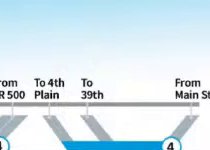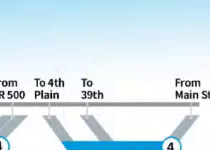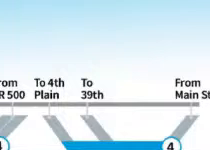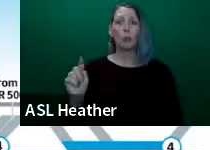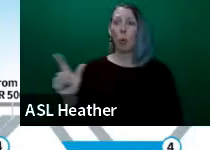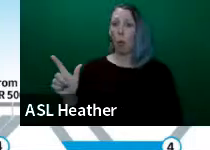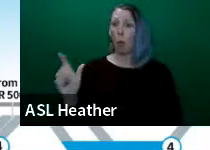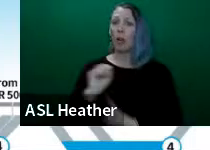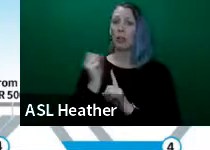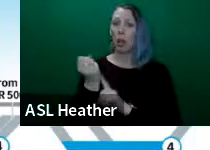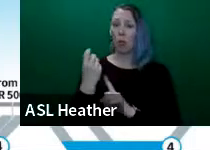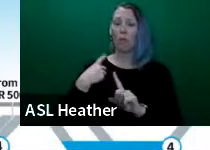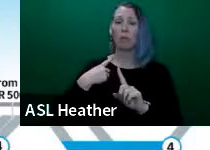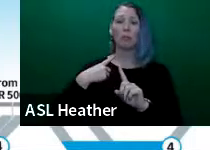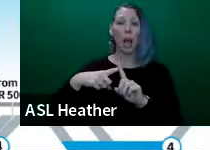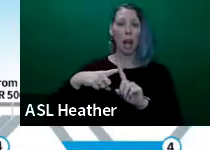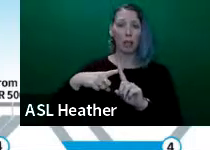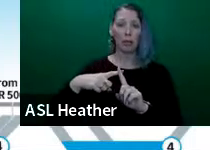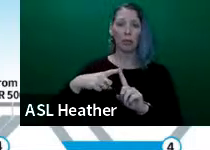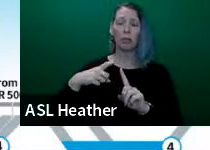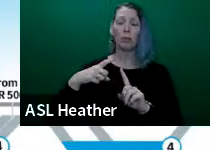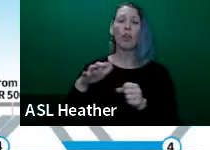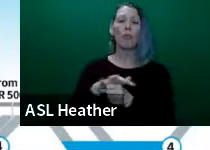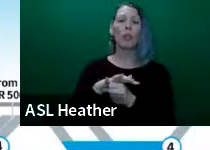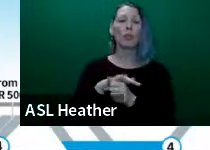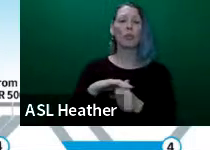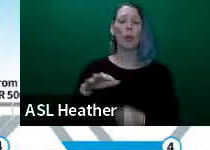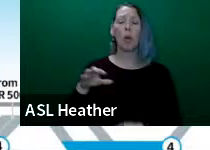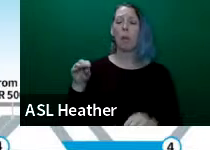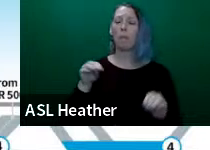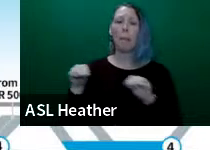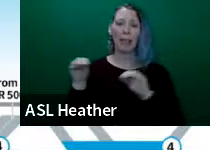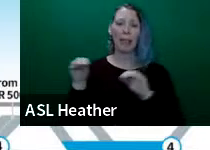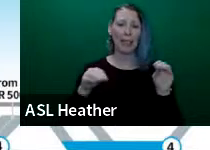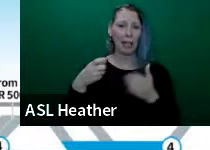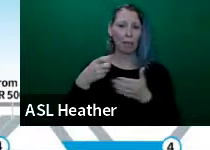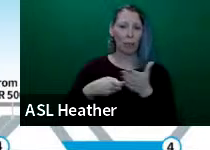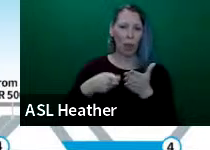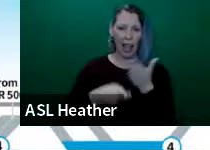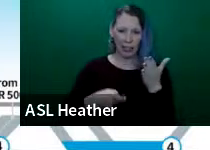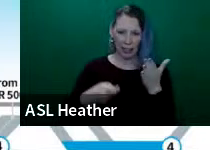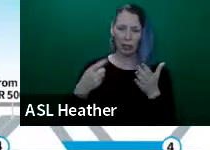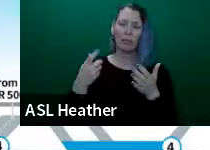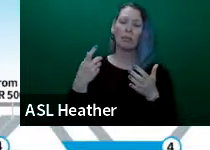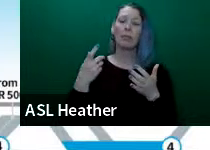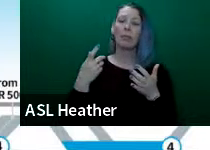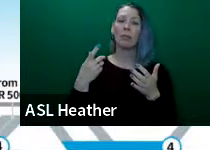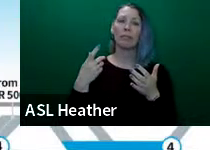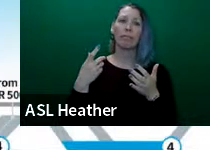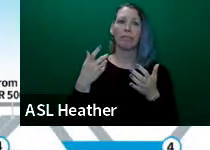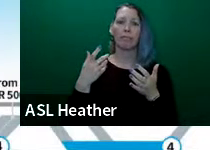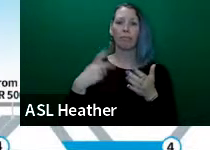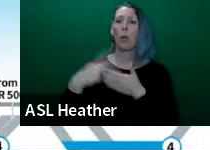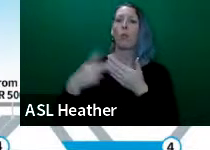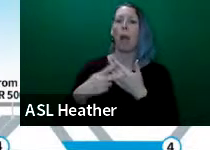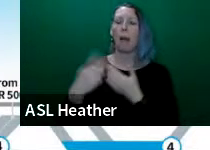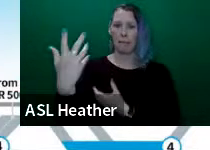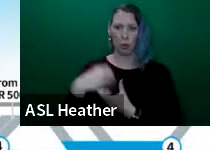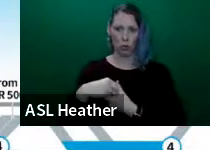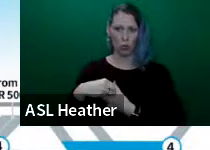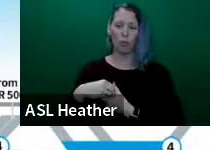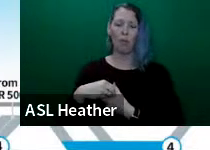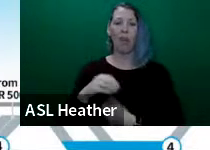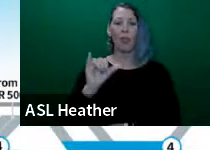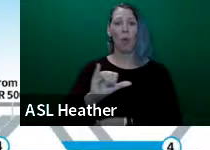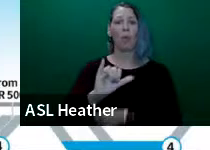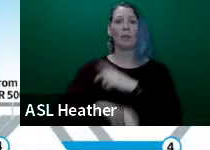scenarios, plus the regional mobility pricing or Oregon congestion pricing kind of program included. And there were those